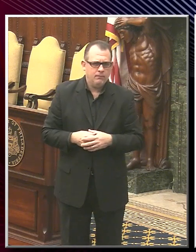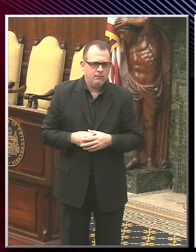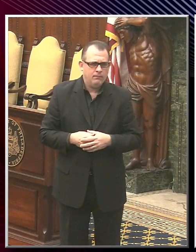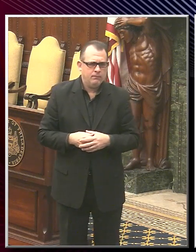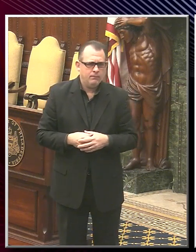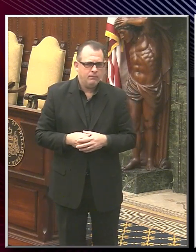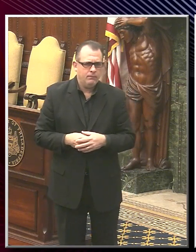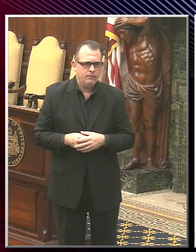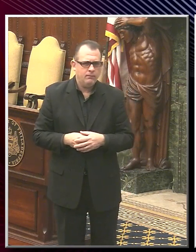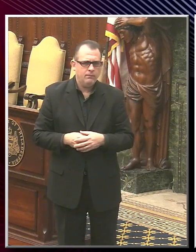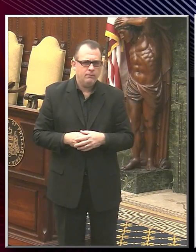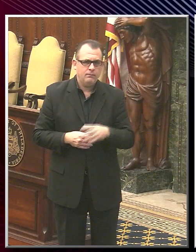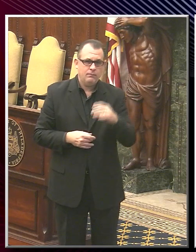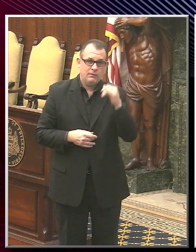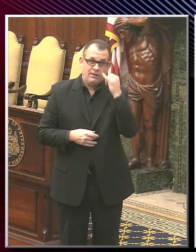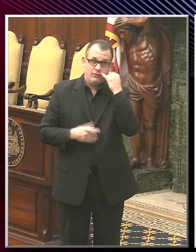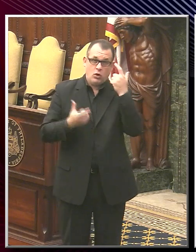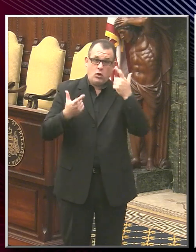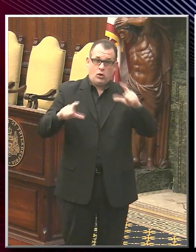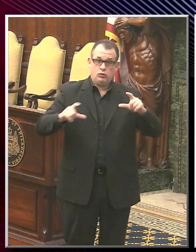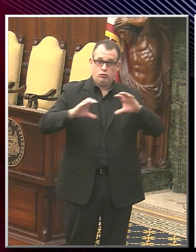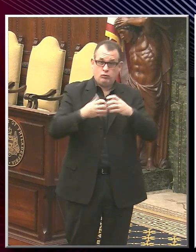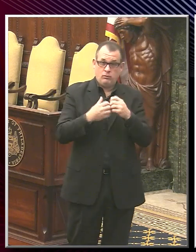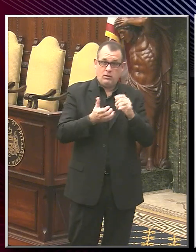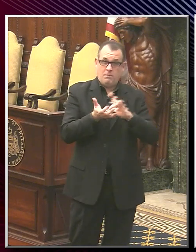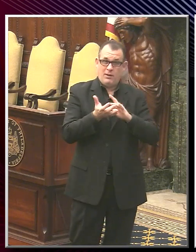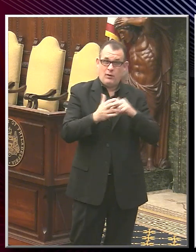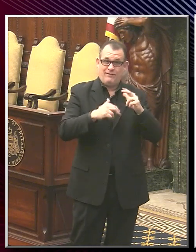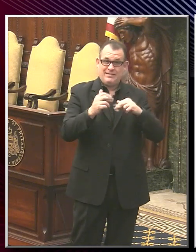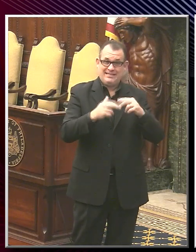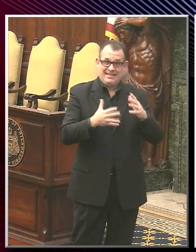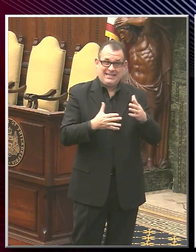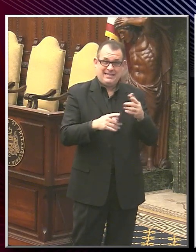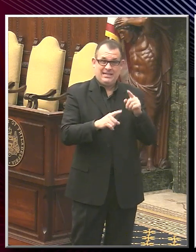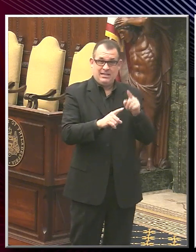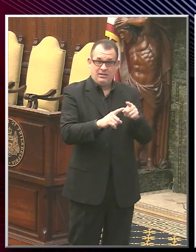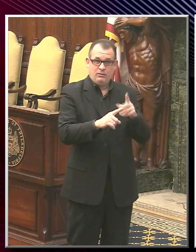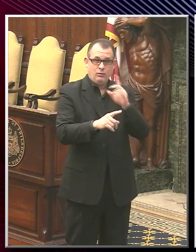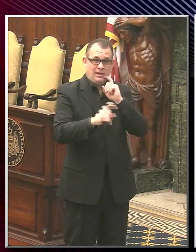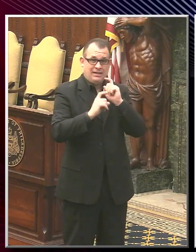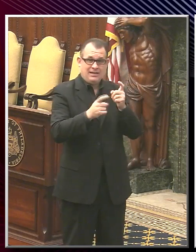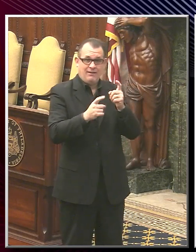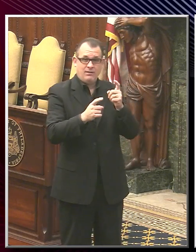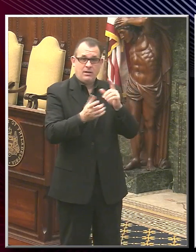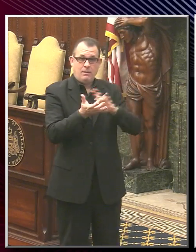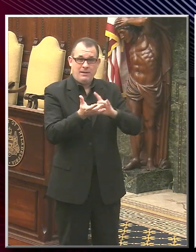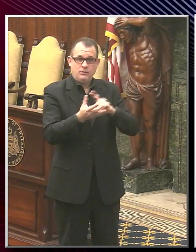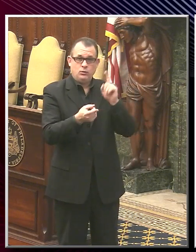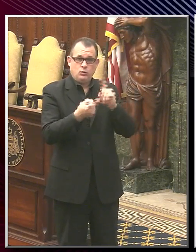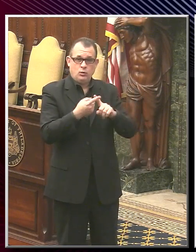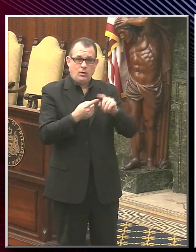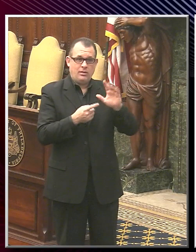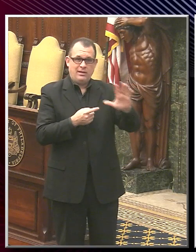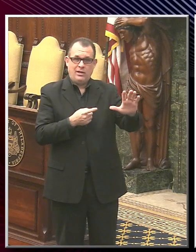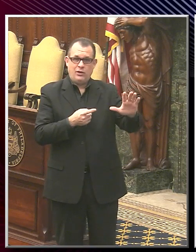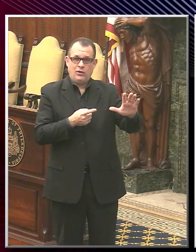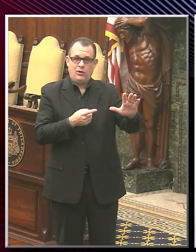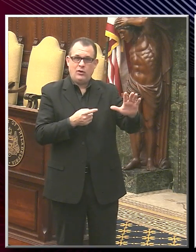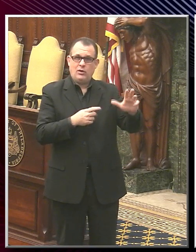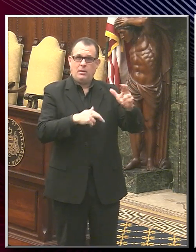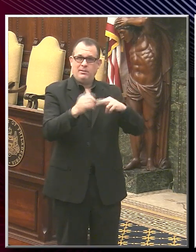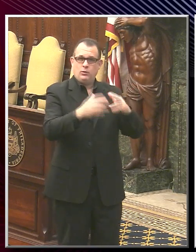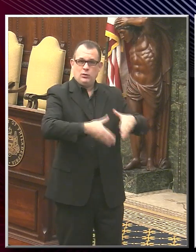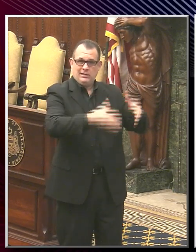occupation groups that already have their own medical facilities, for example, we would give the vaccine to their medical providers of those occupation